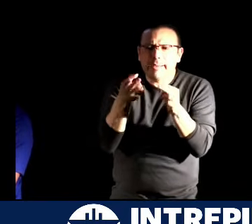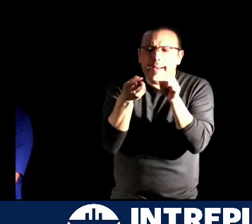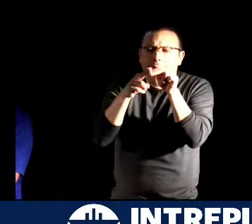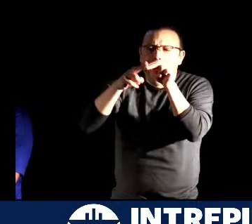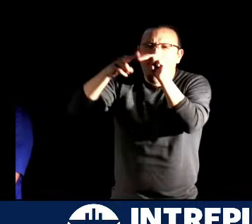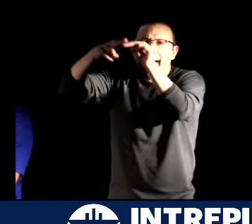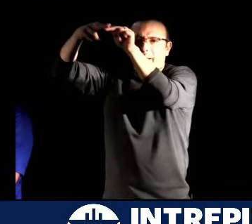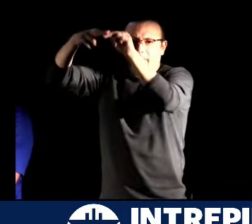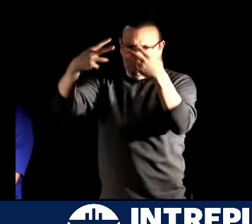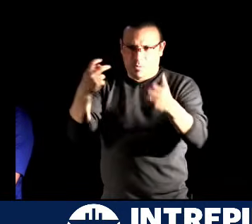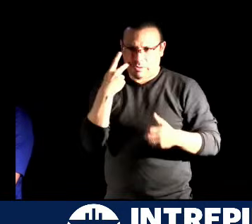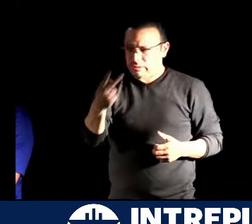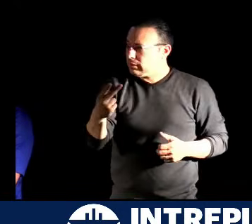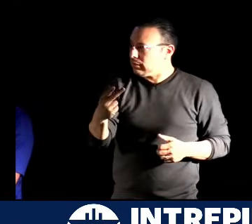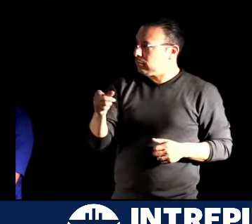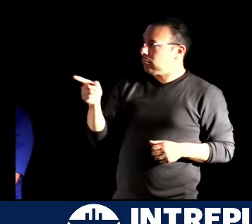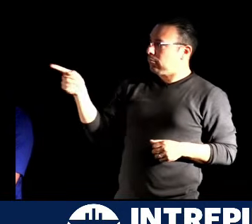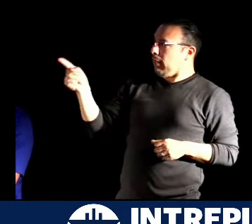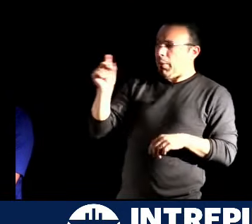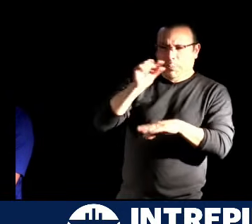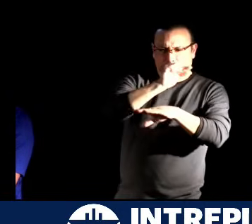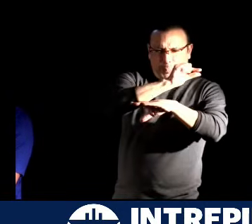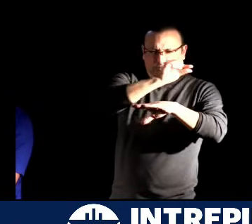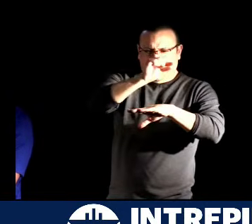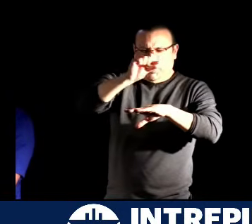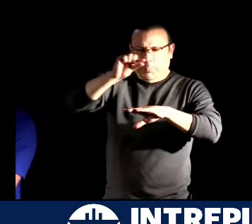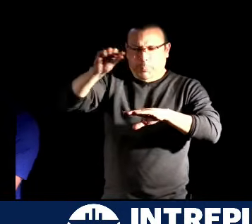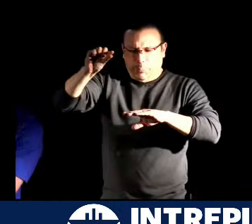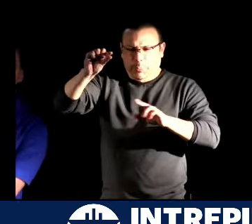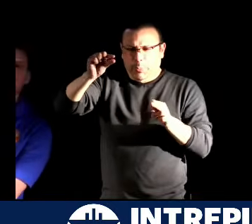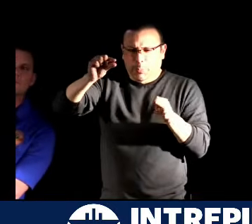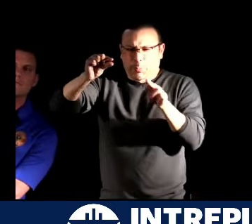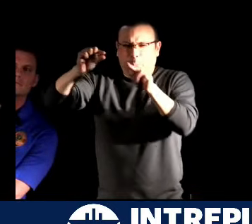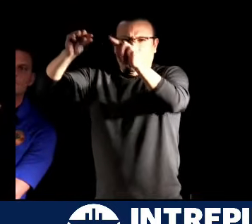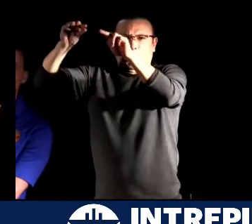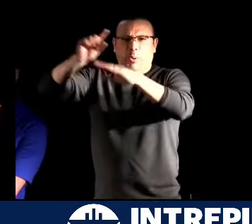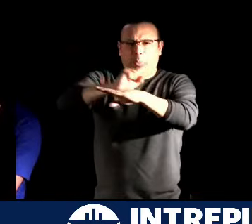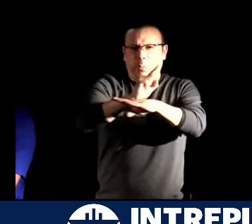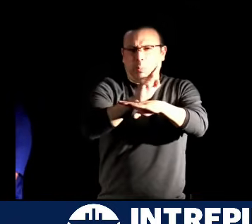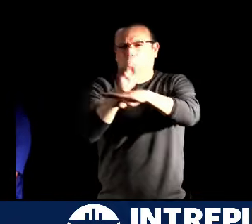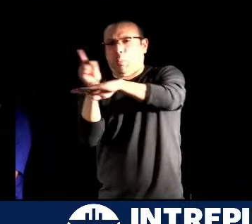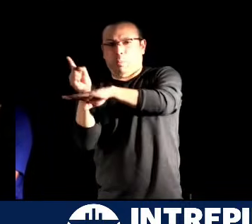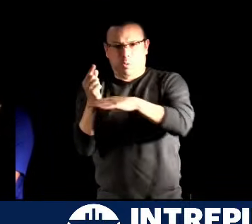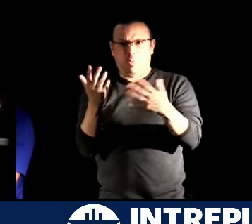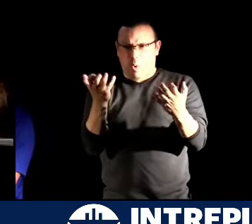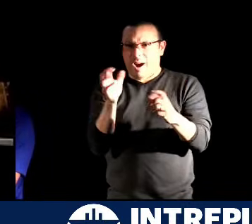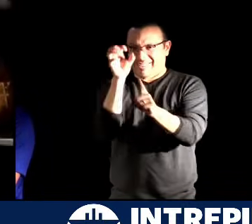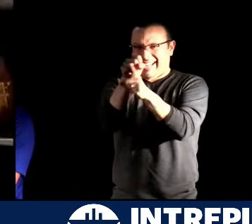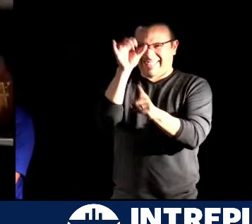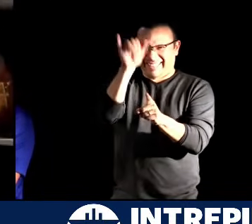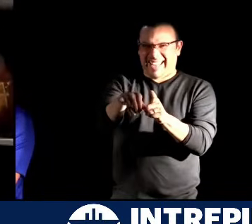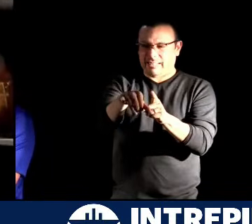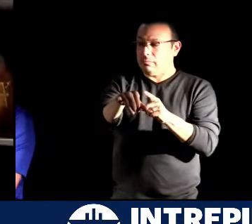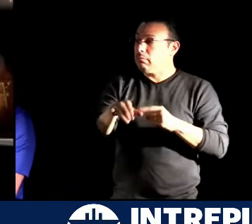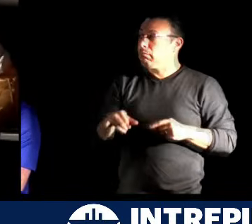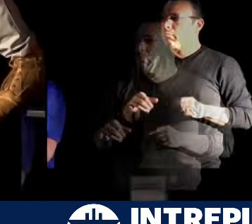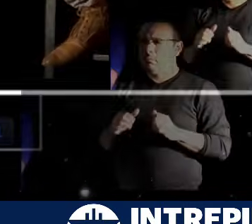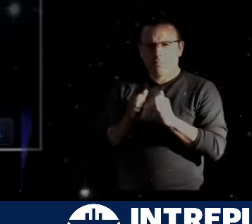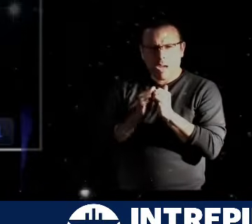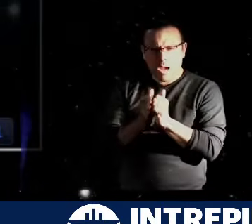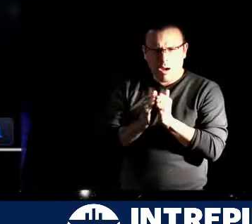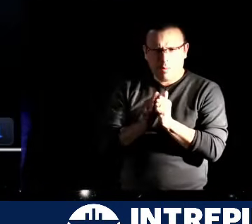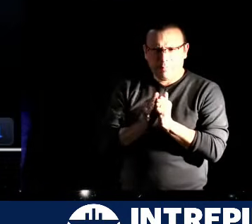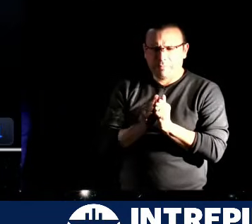These are the shock waves that we wanted. So how this happens you will have